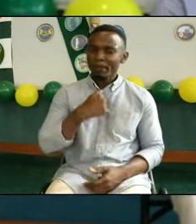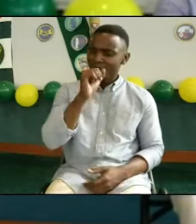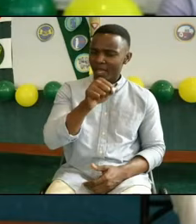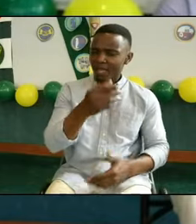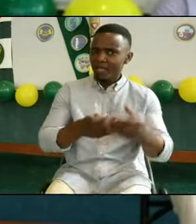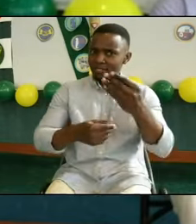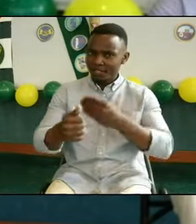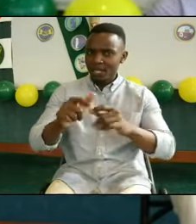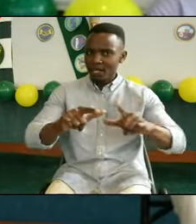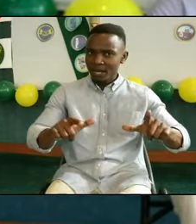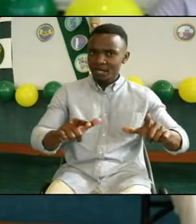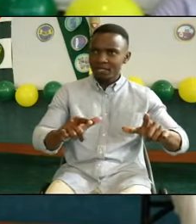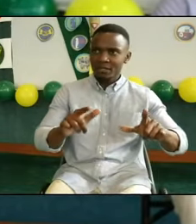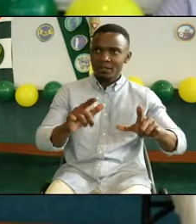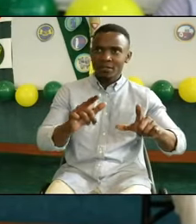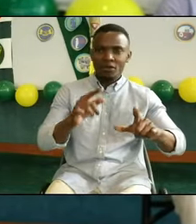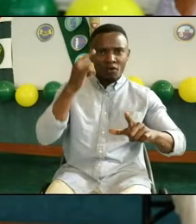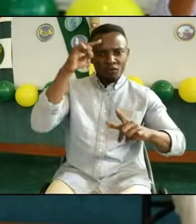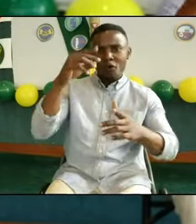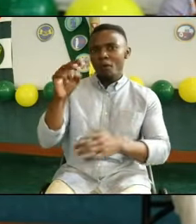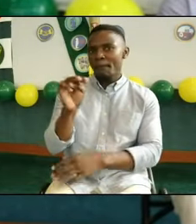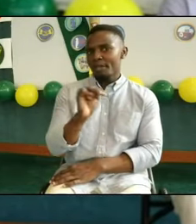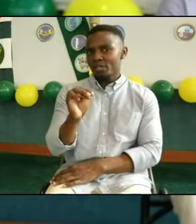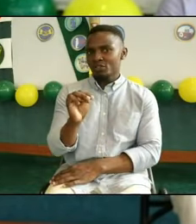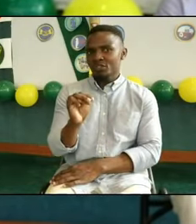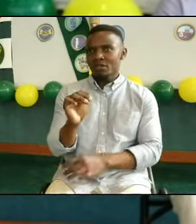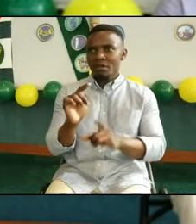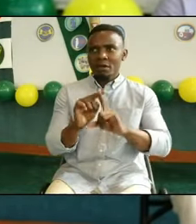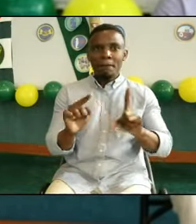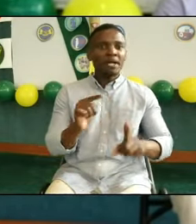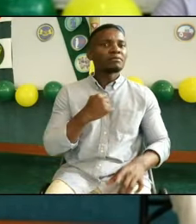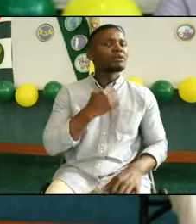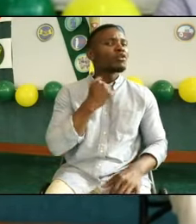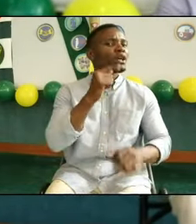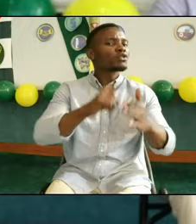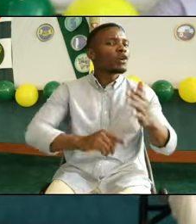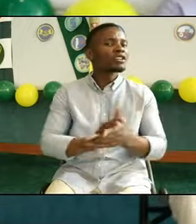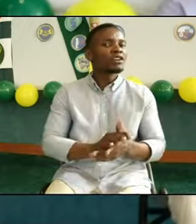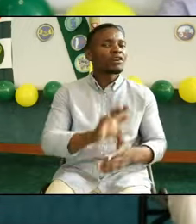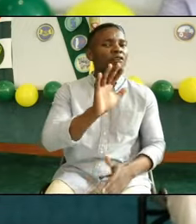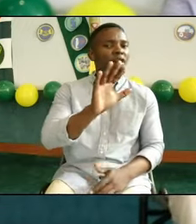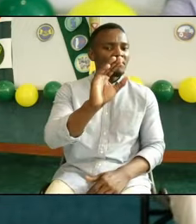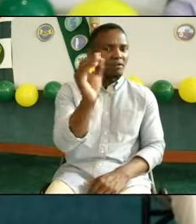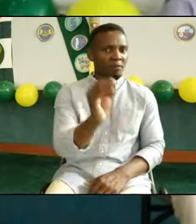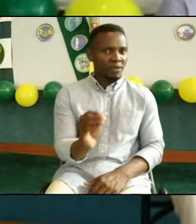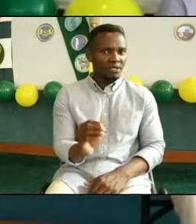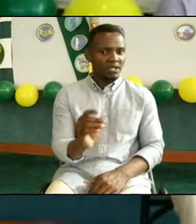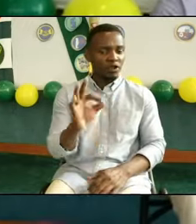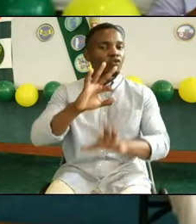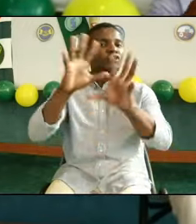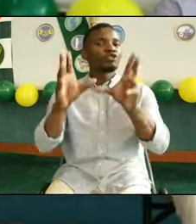to you for some millions of cedis, but I want to keep 5% of what? The